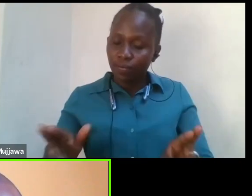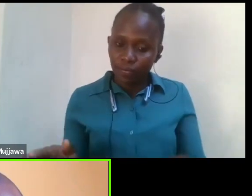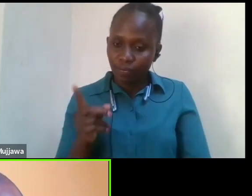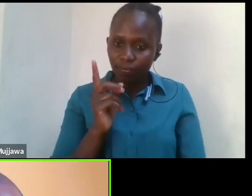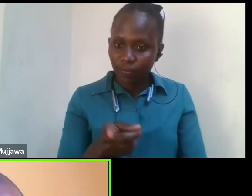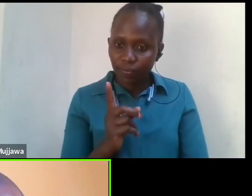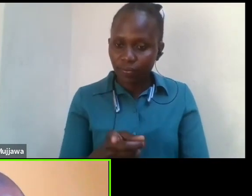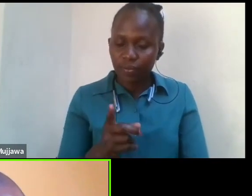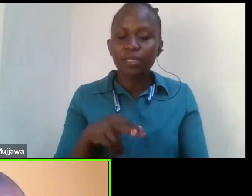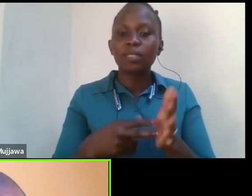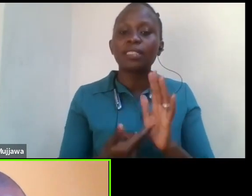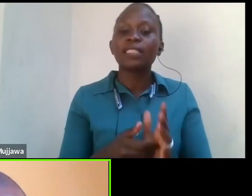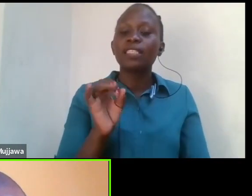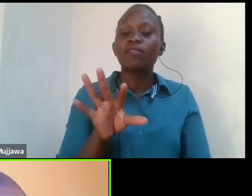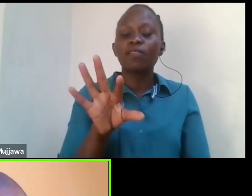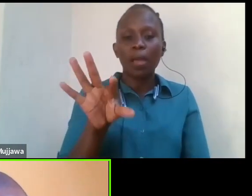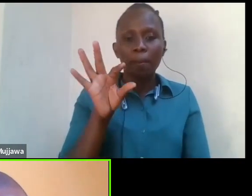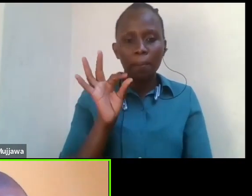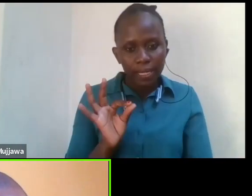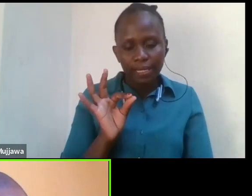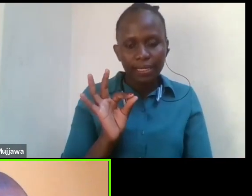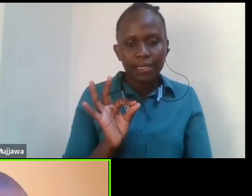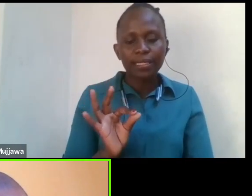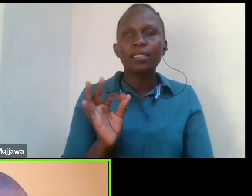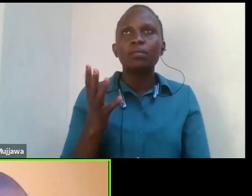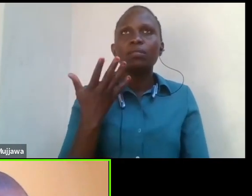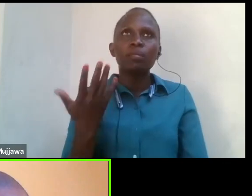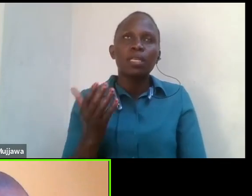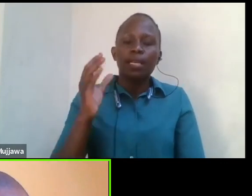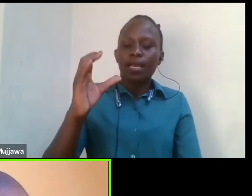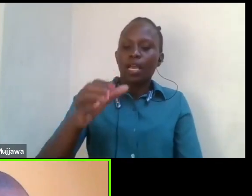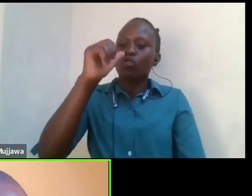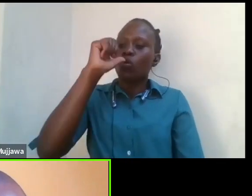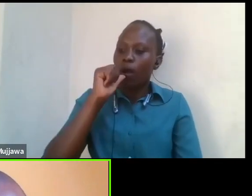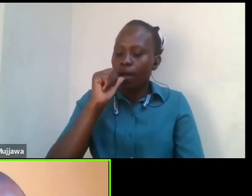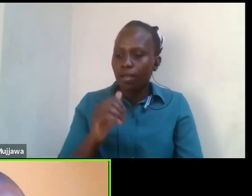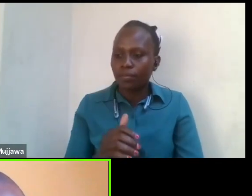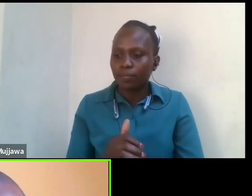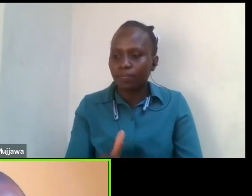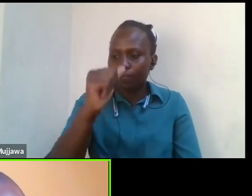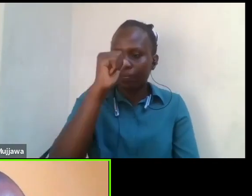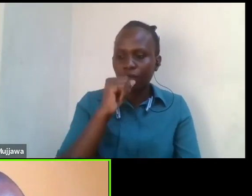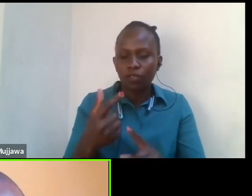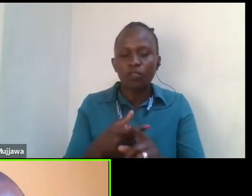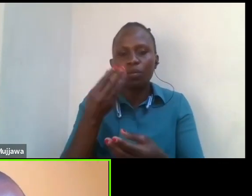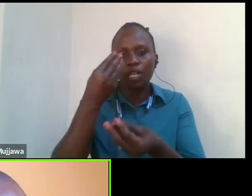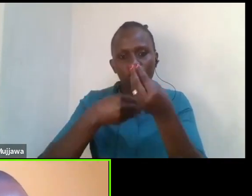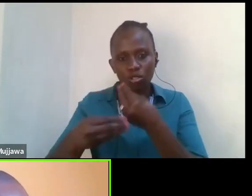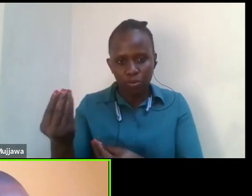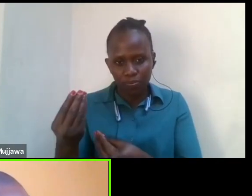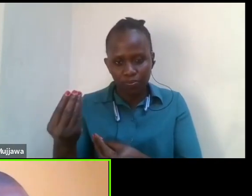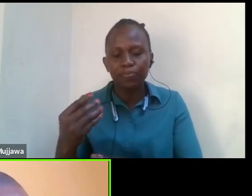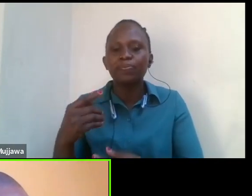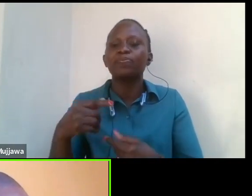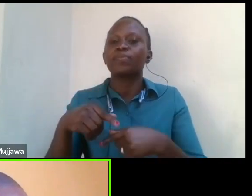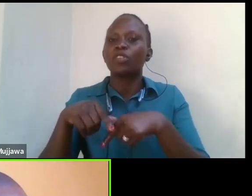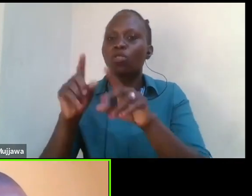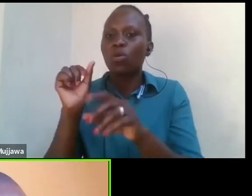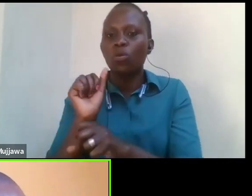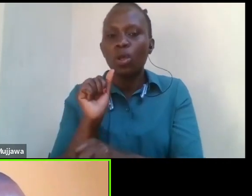picked a beverage from the shelf and I went and worked